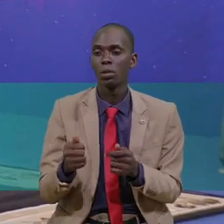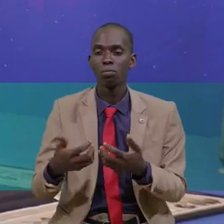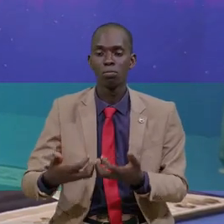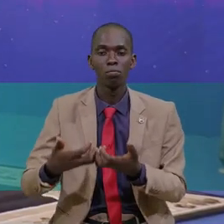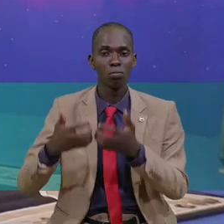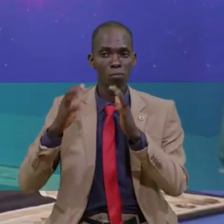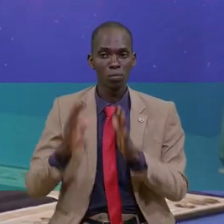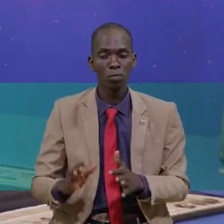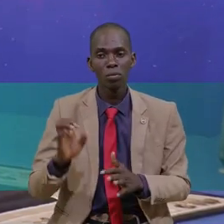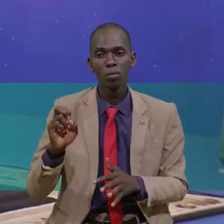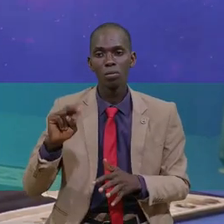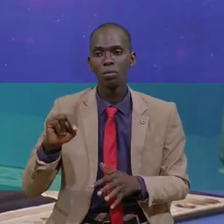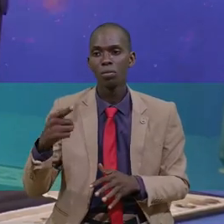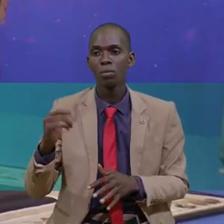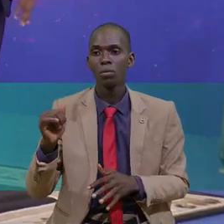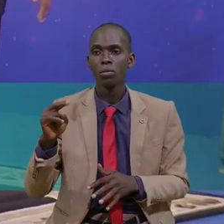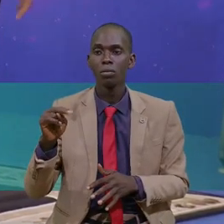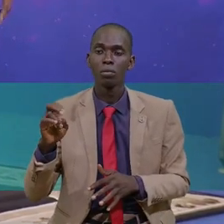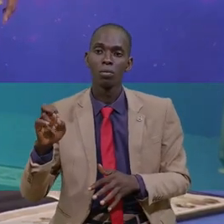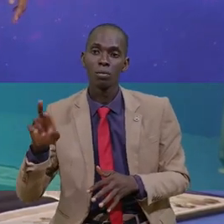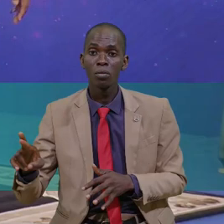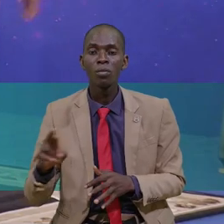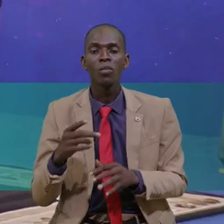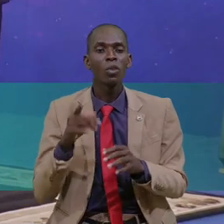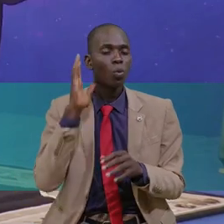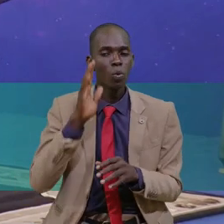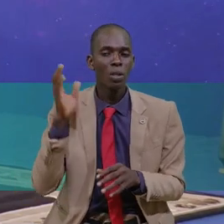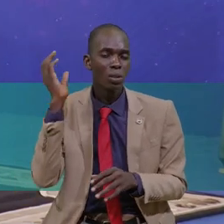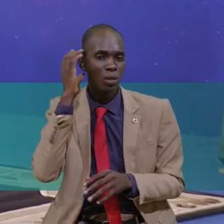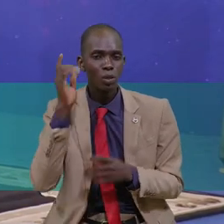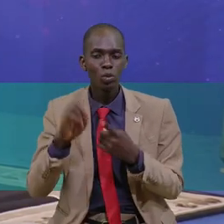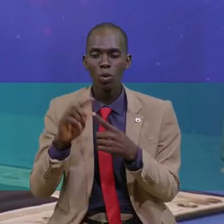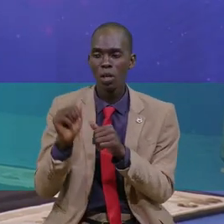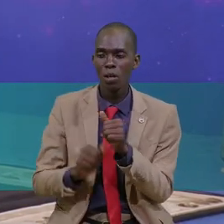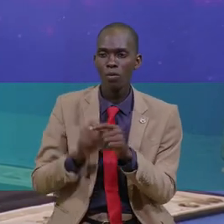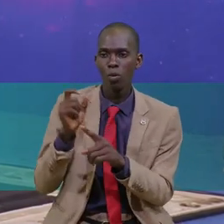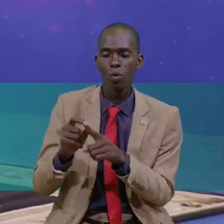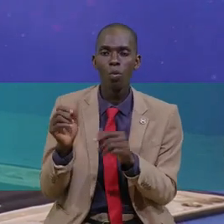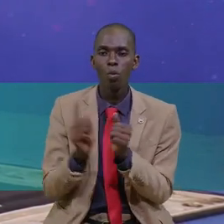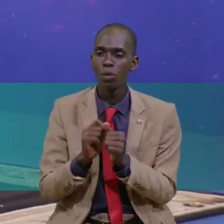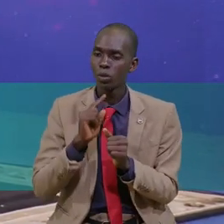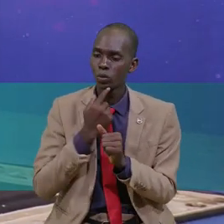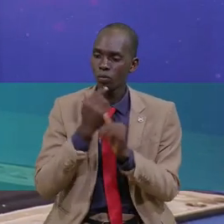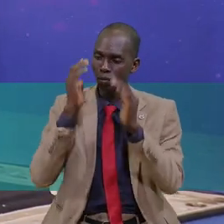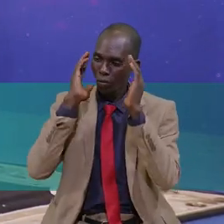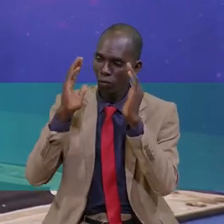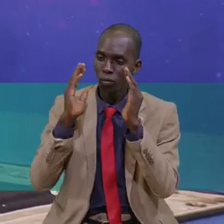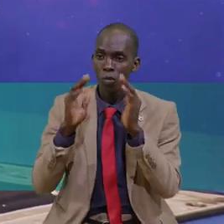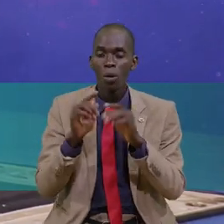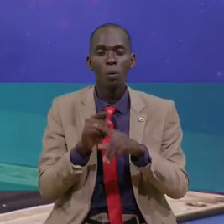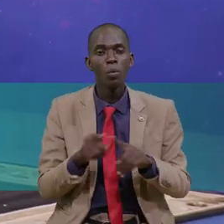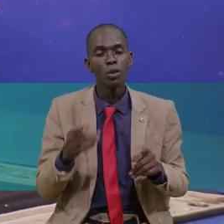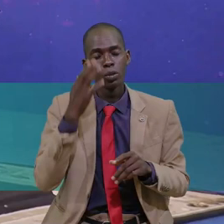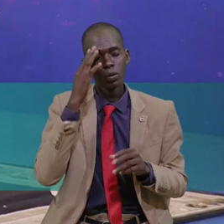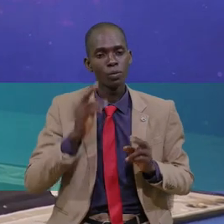on solid ground, he listens to every word with earnest heed. But human beings,